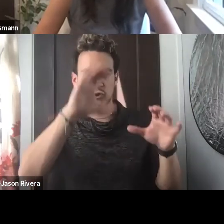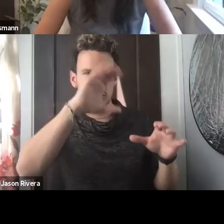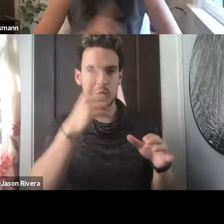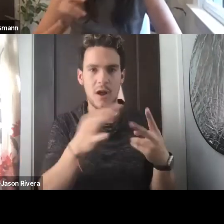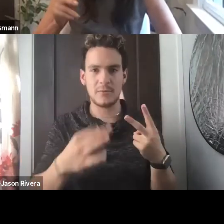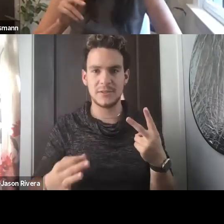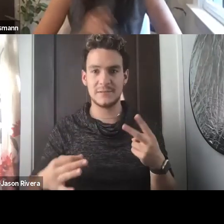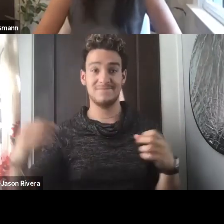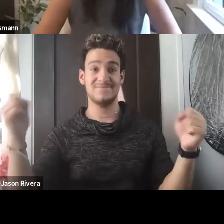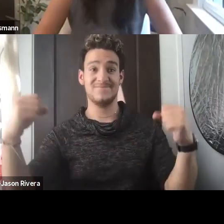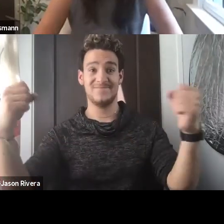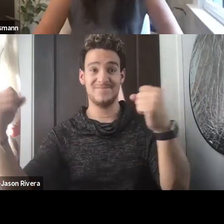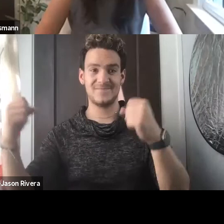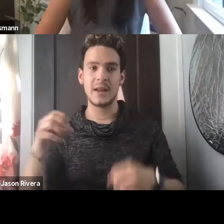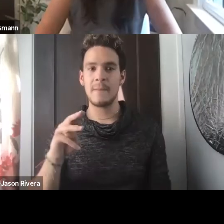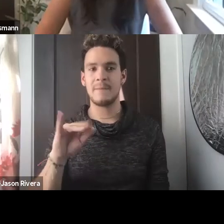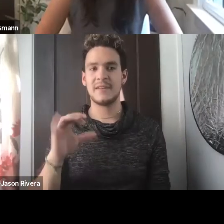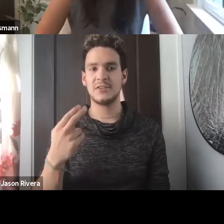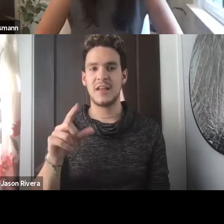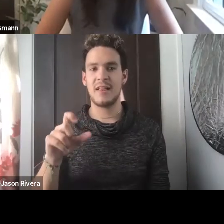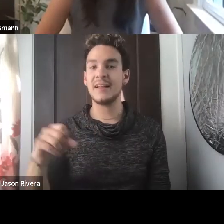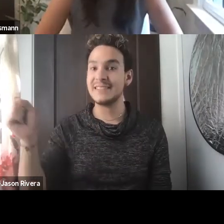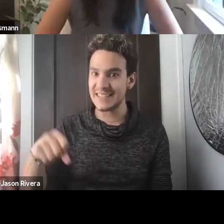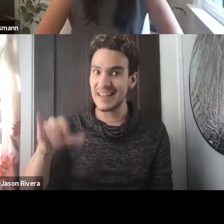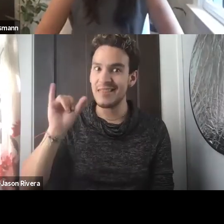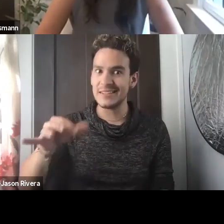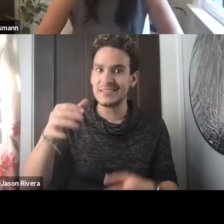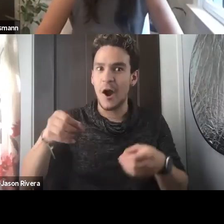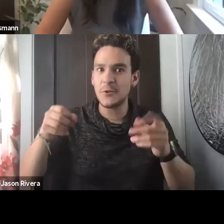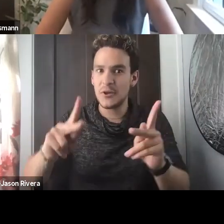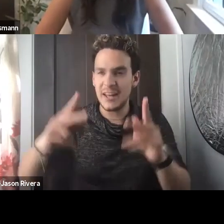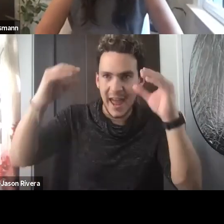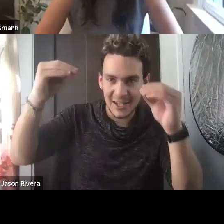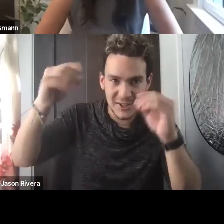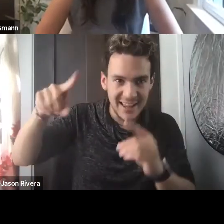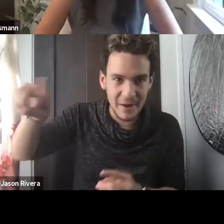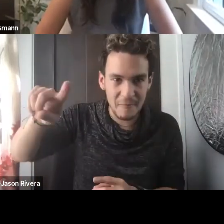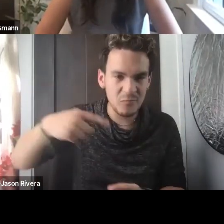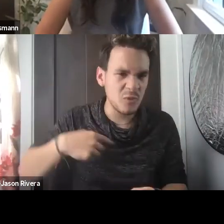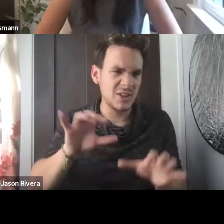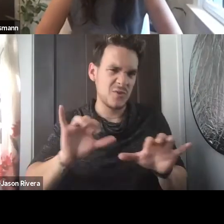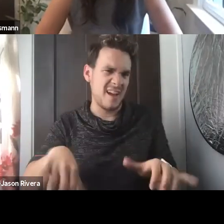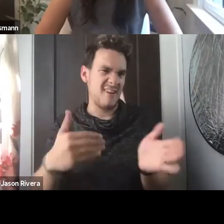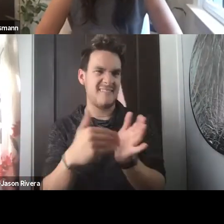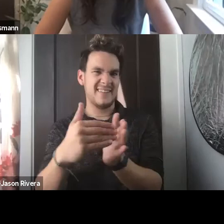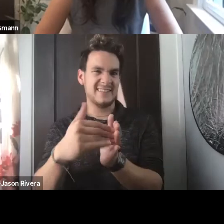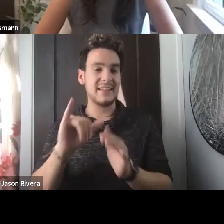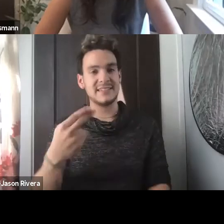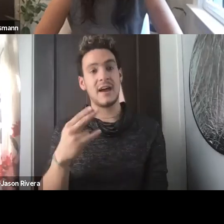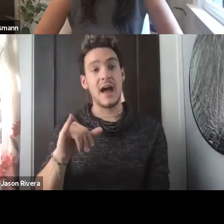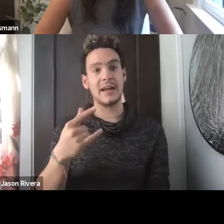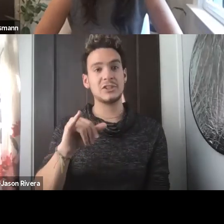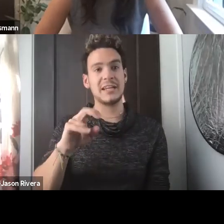Sure. Right. But that's also an opportunity to educate that community, right? And we do that quite a lot, and that's the hygiene theater